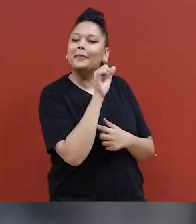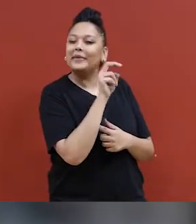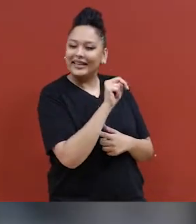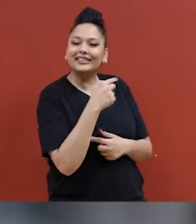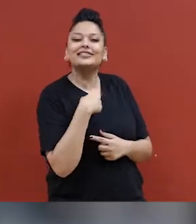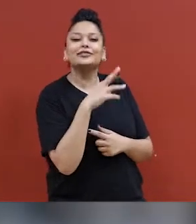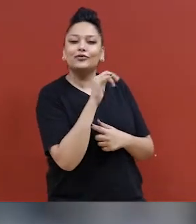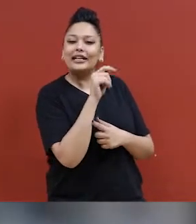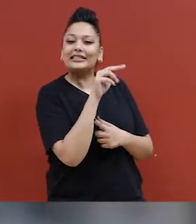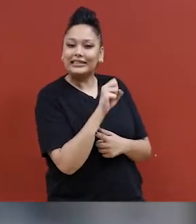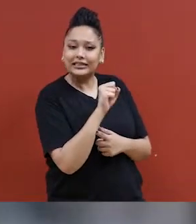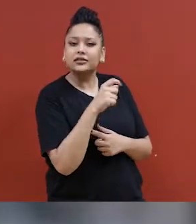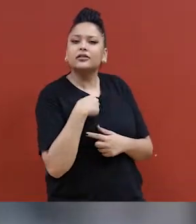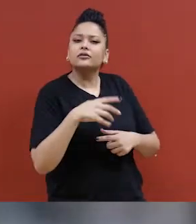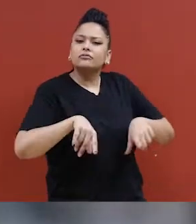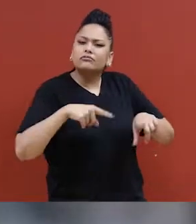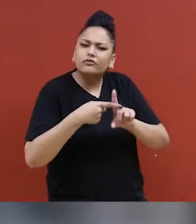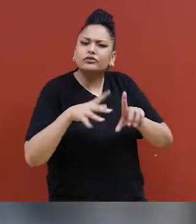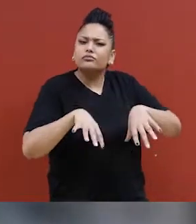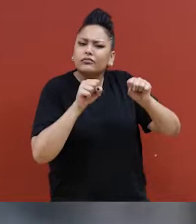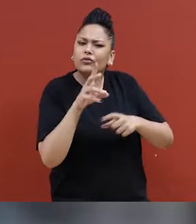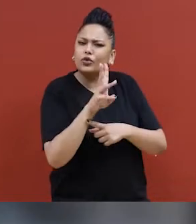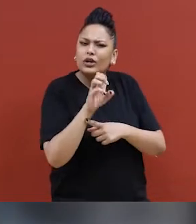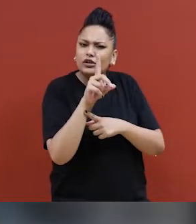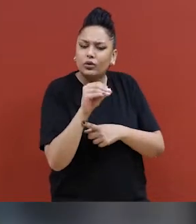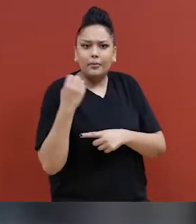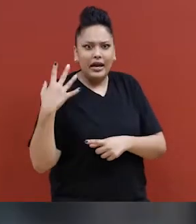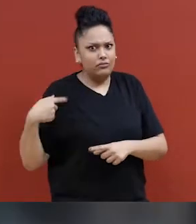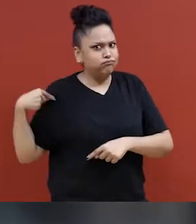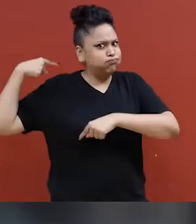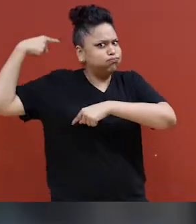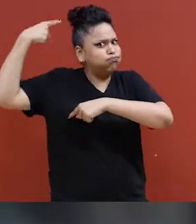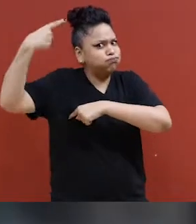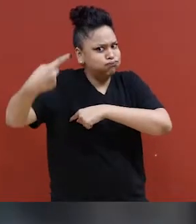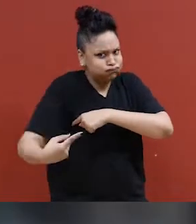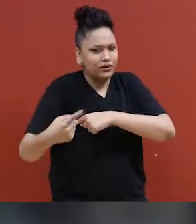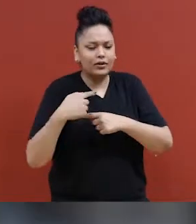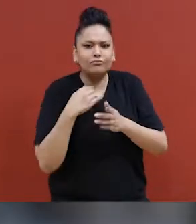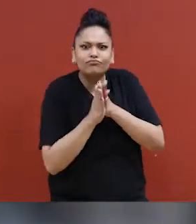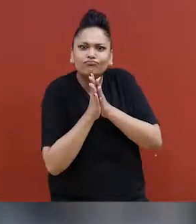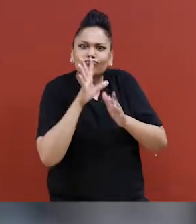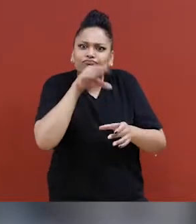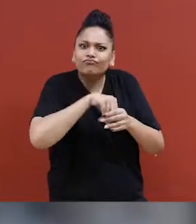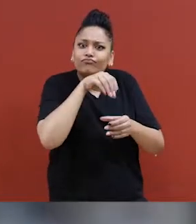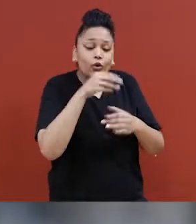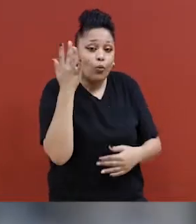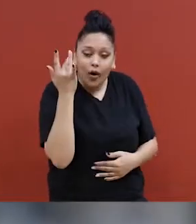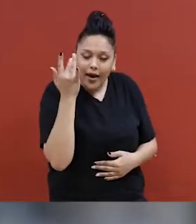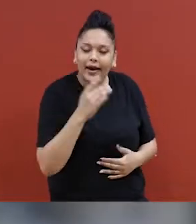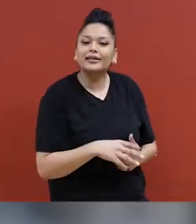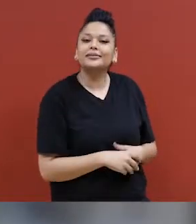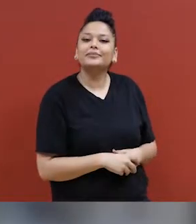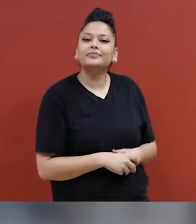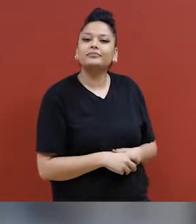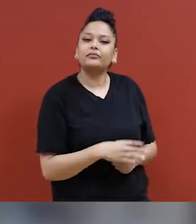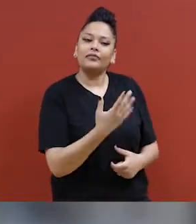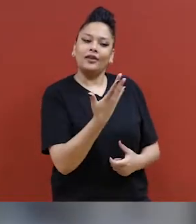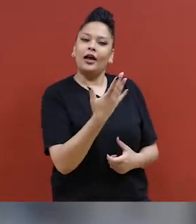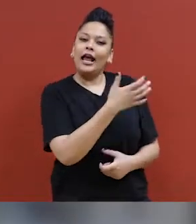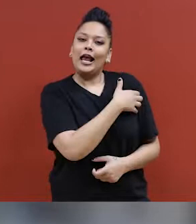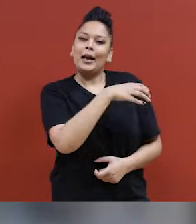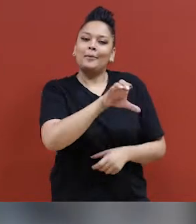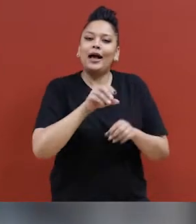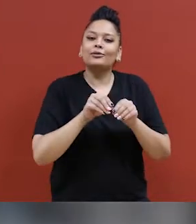and when I did Wen-Do, because I did Wen-Do many years ago, I wanted to do Wen-Do to